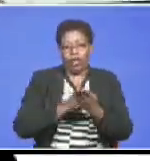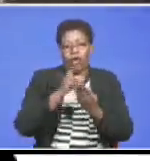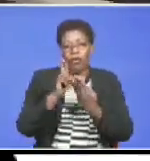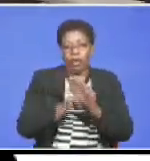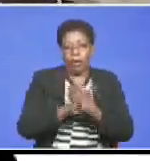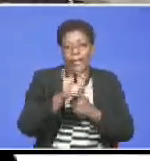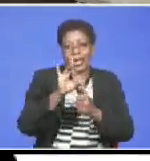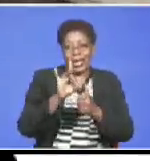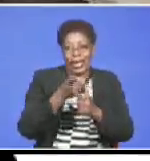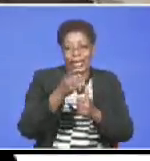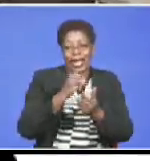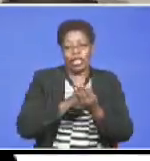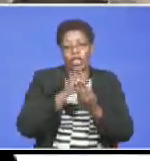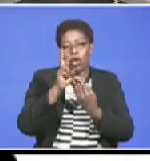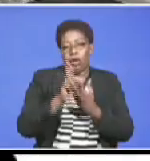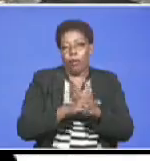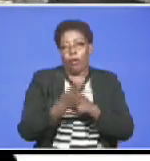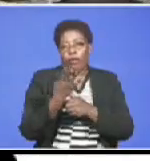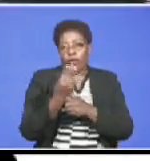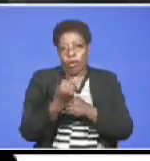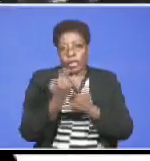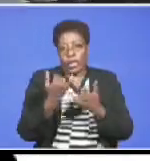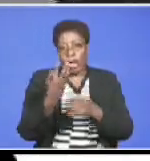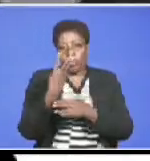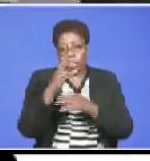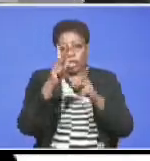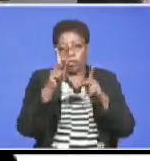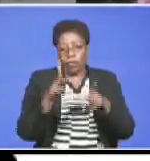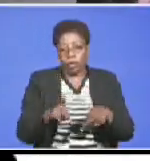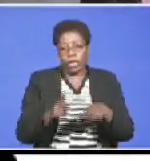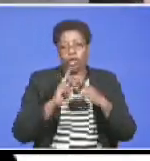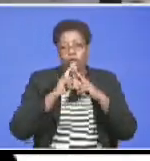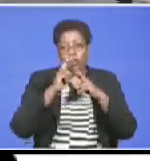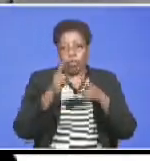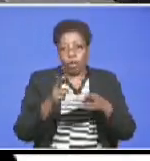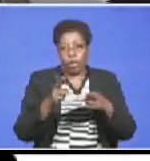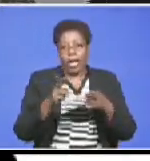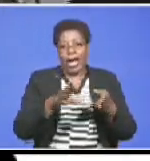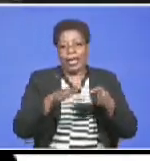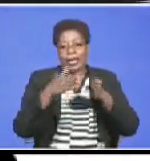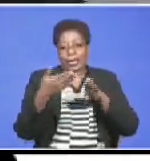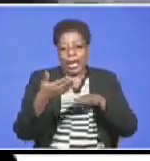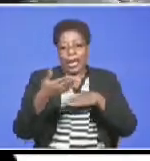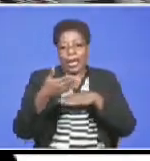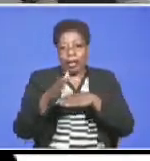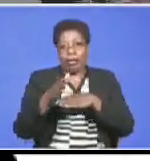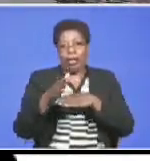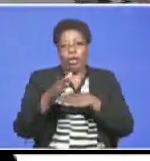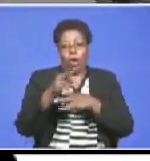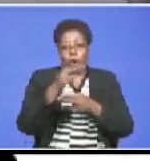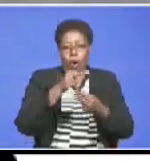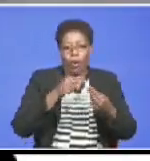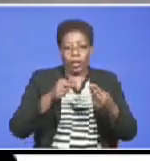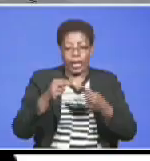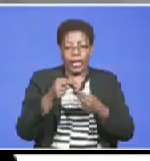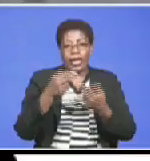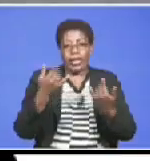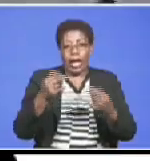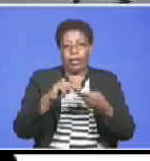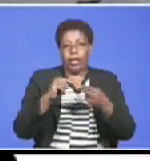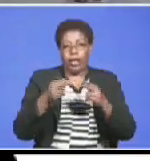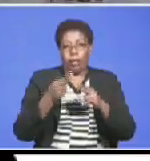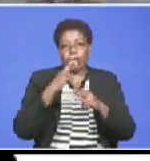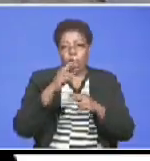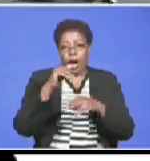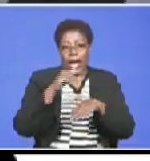and November 14th. 60 people in Abaco are now recorded to have died post-Dorian. In Grand Bahama, the numbers remain at